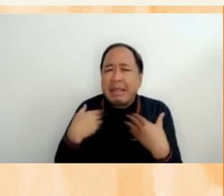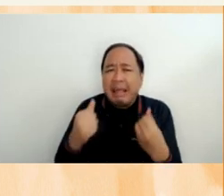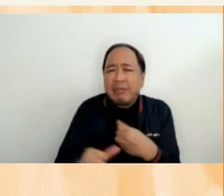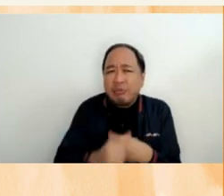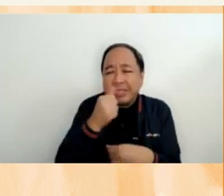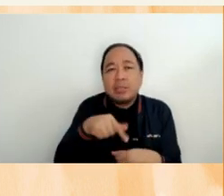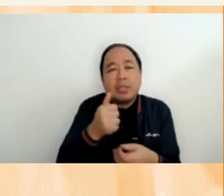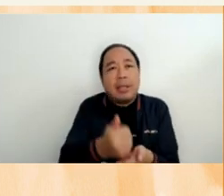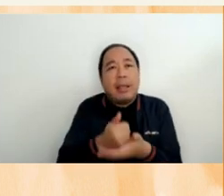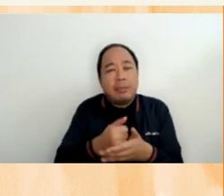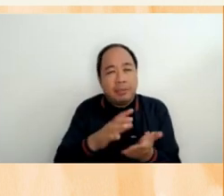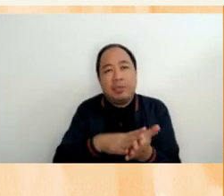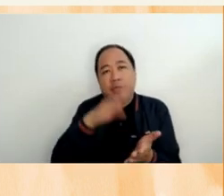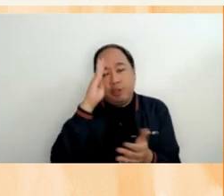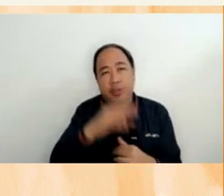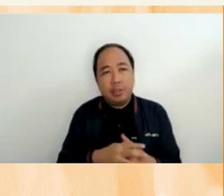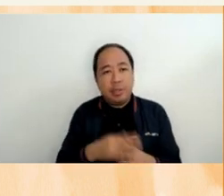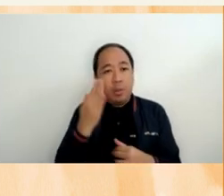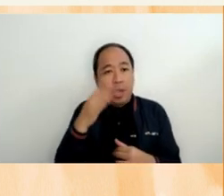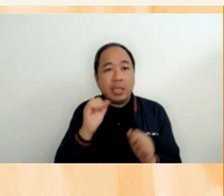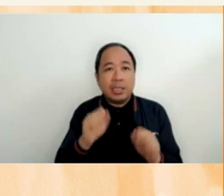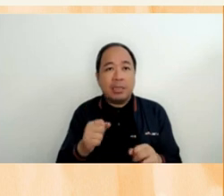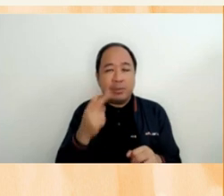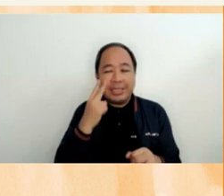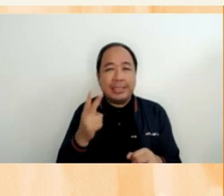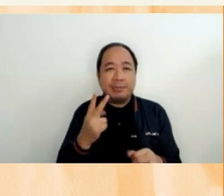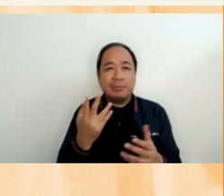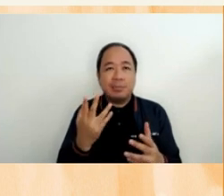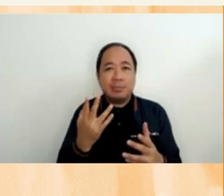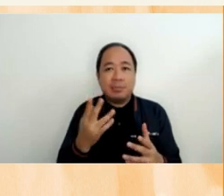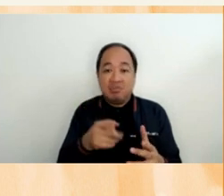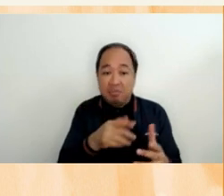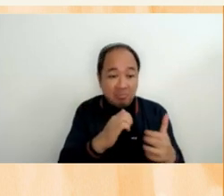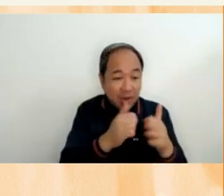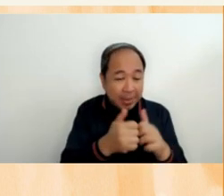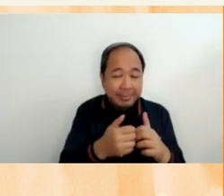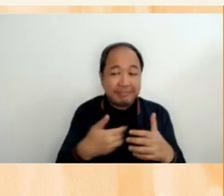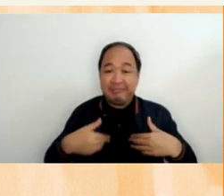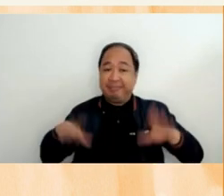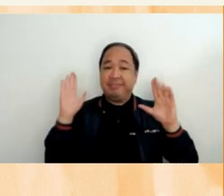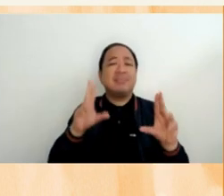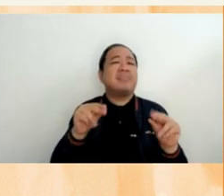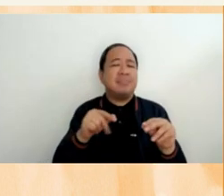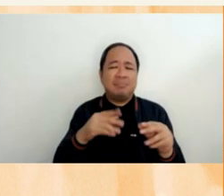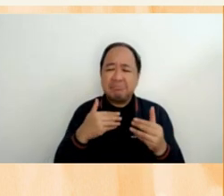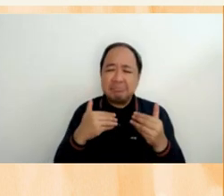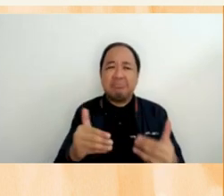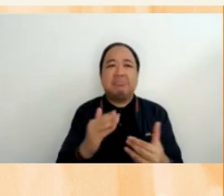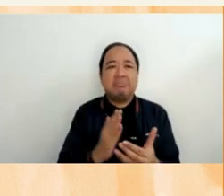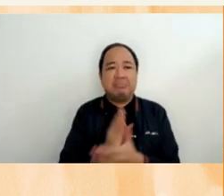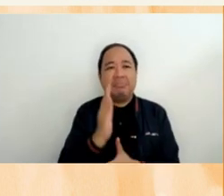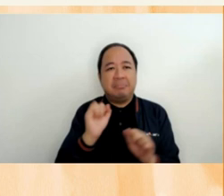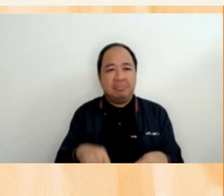learn because they can bounce back from setbacks and are not afraid of failure.